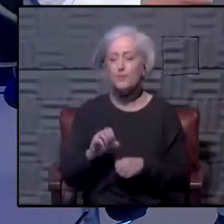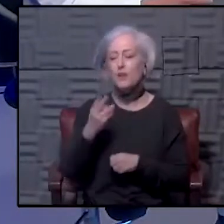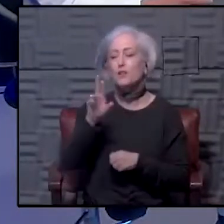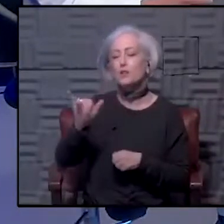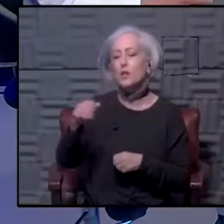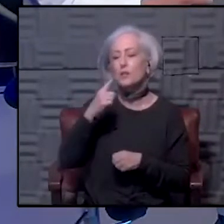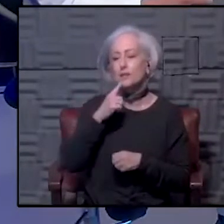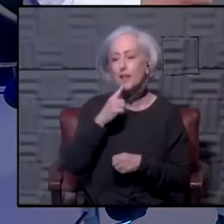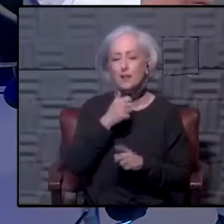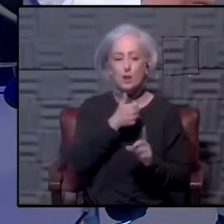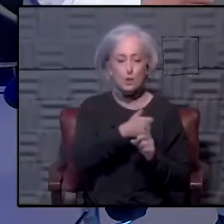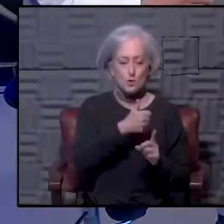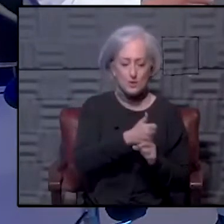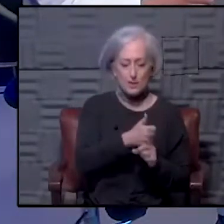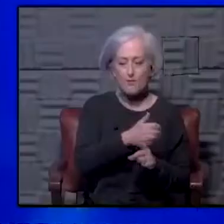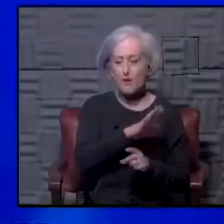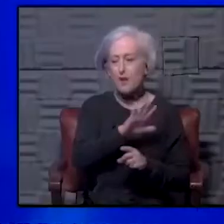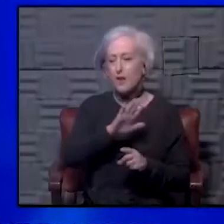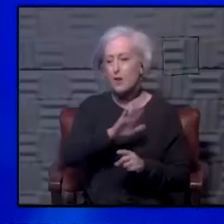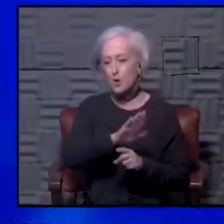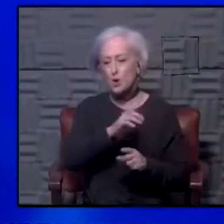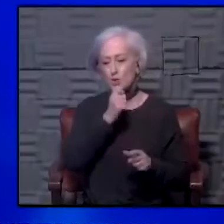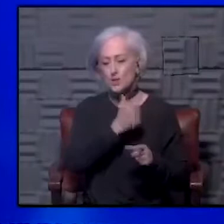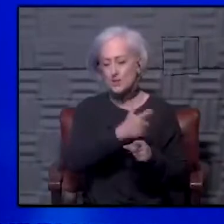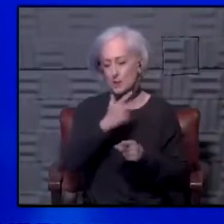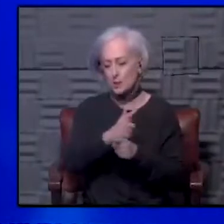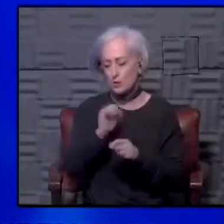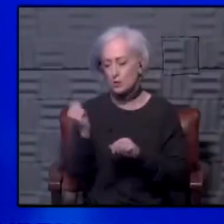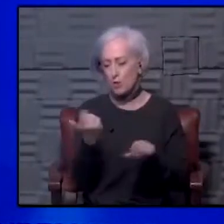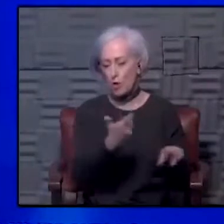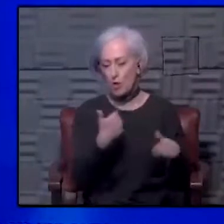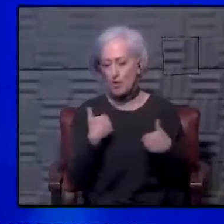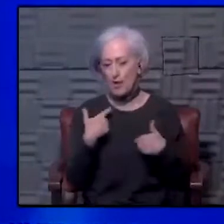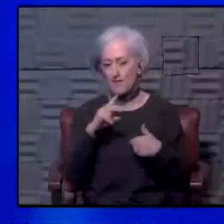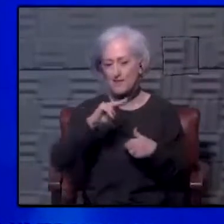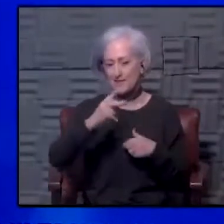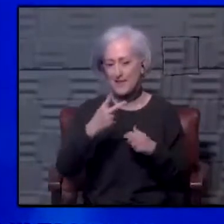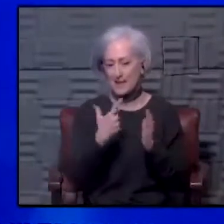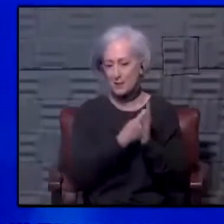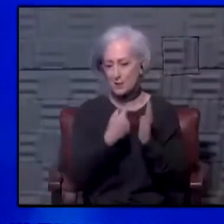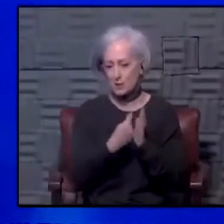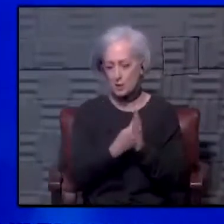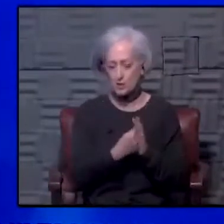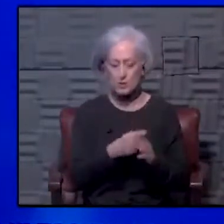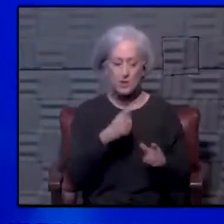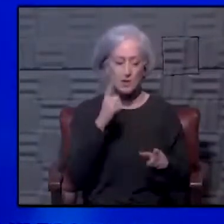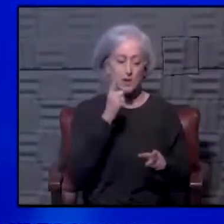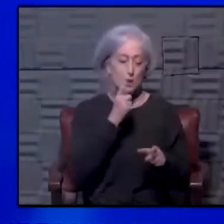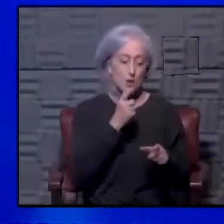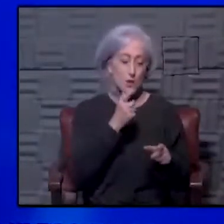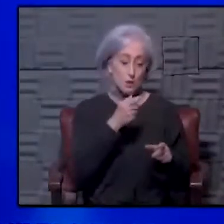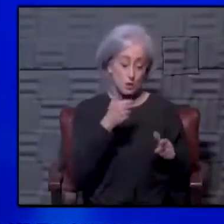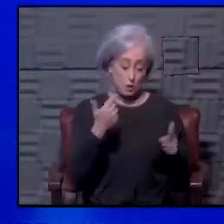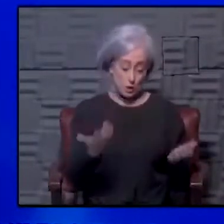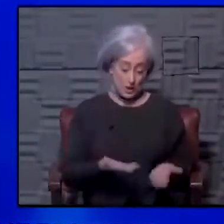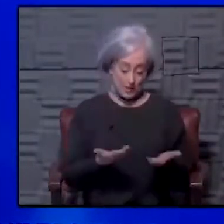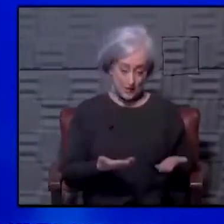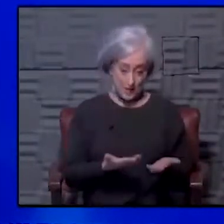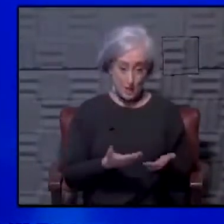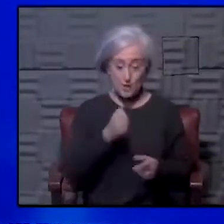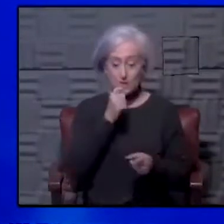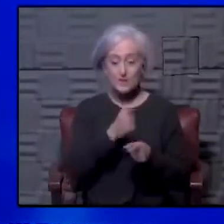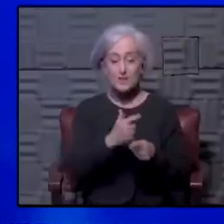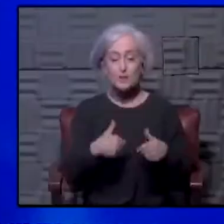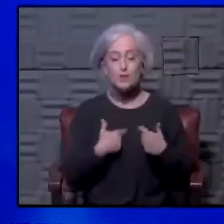all had both doses of the vaccine. She lives here. Sisters live in Colorado. She wants to